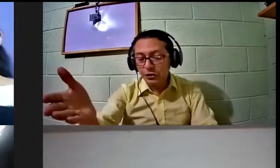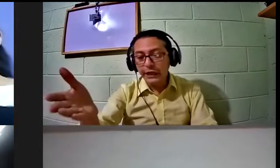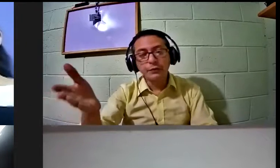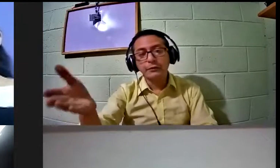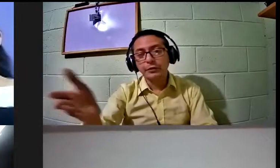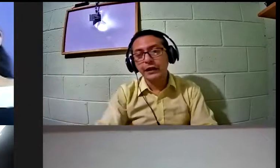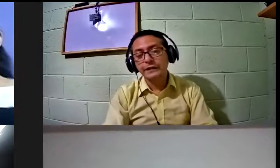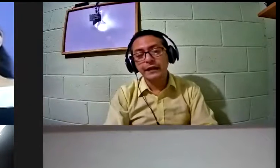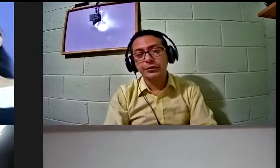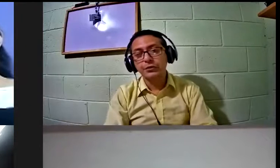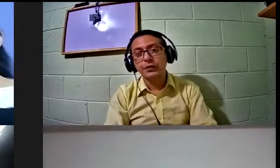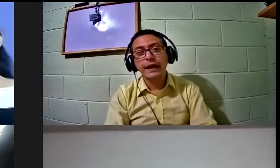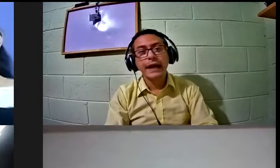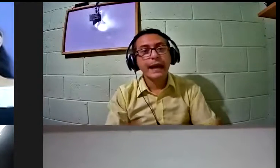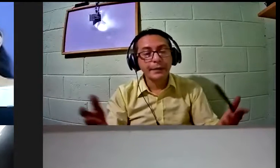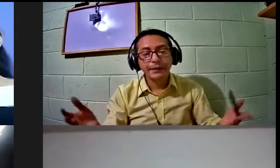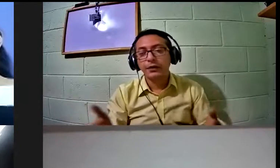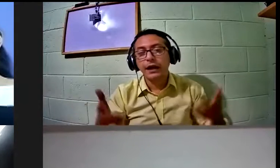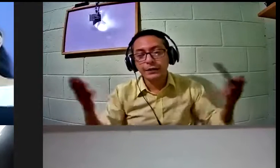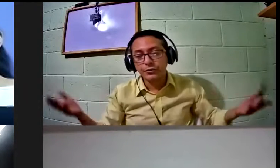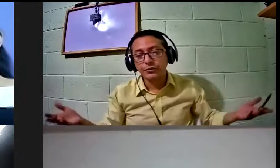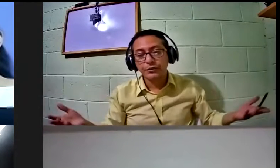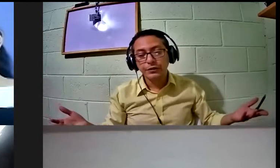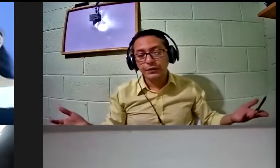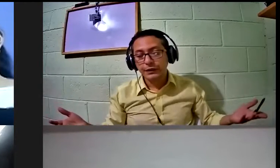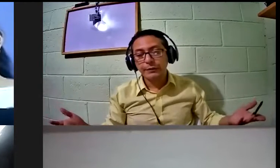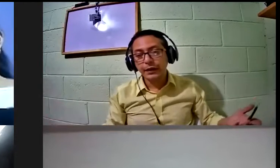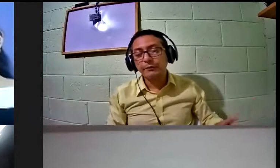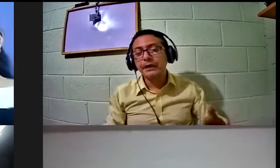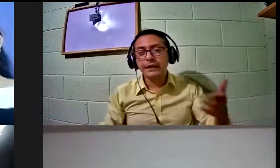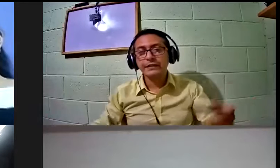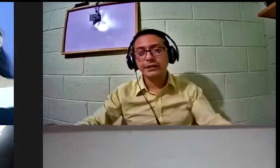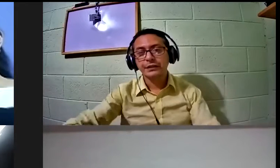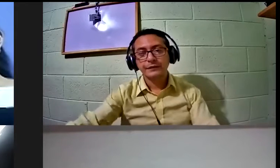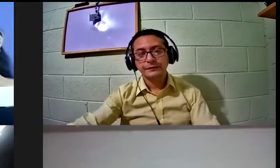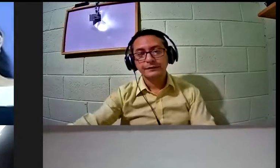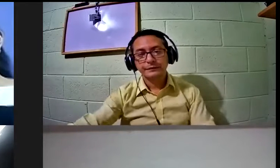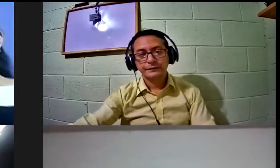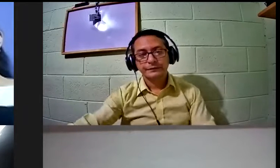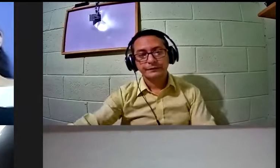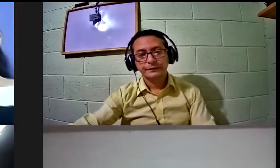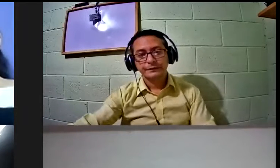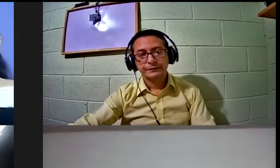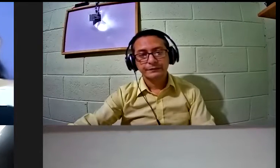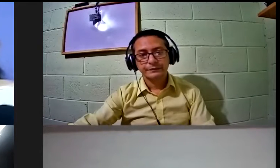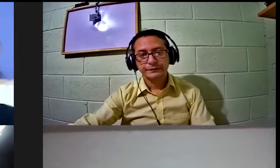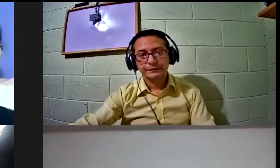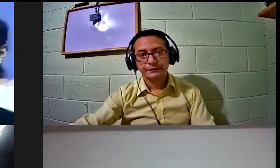It's okay. What projects are you having or are you developing next year?